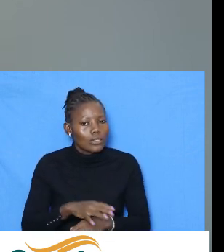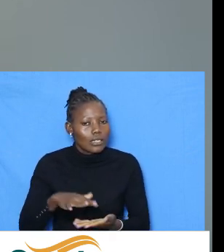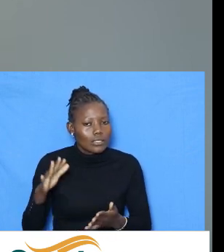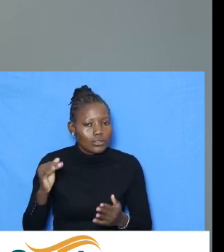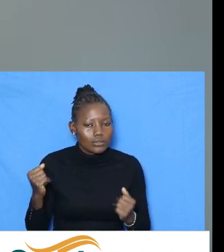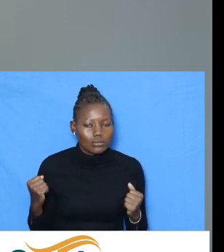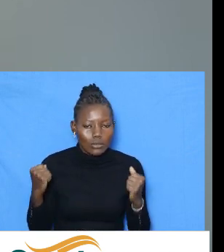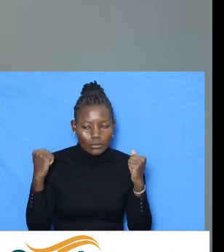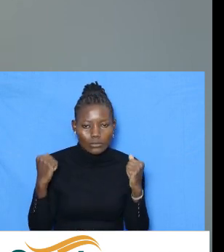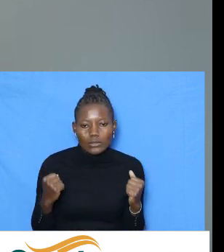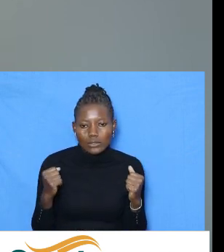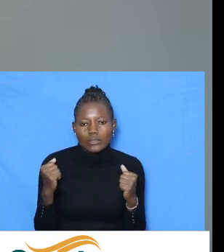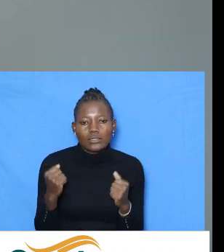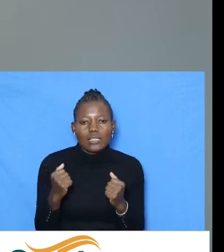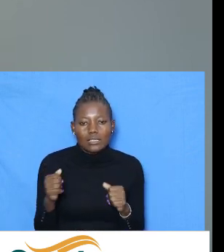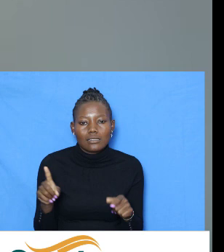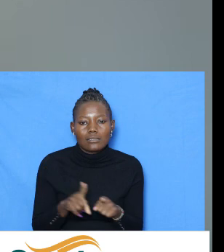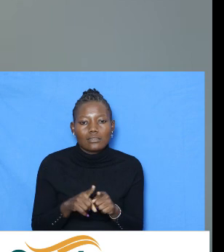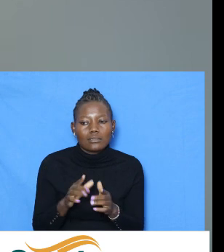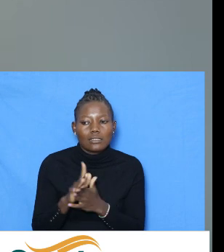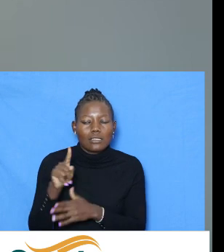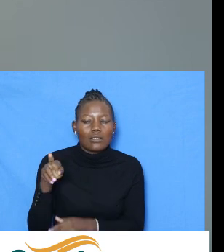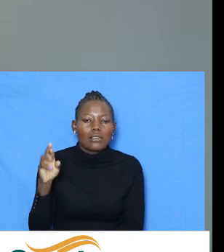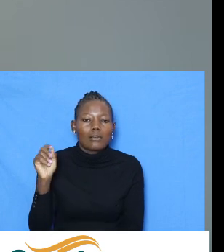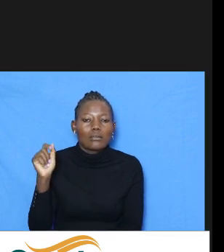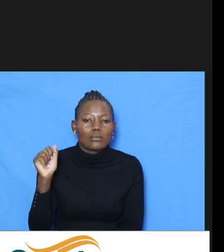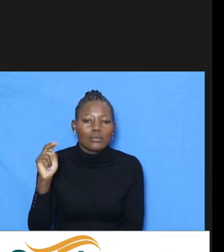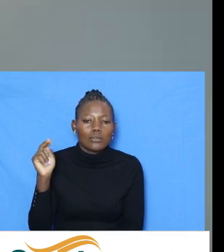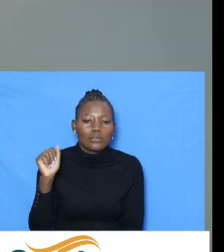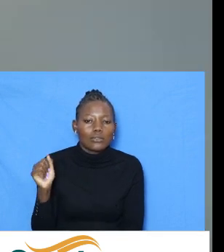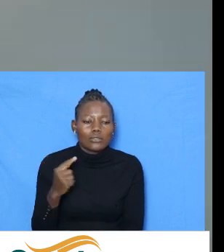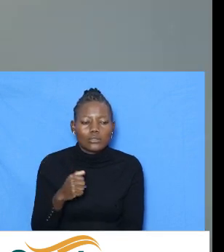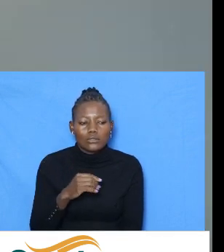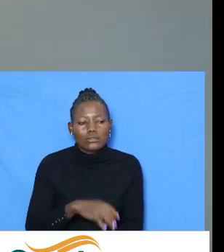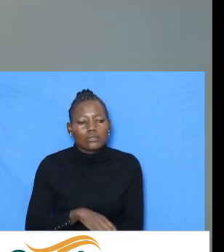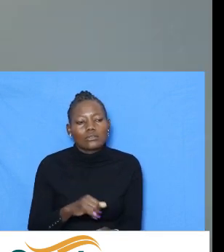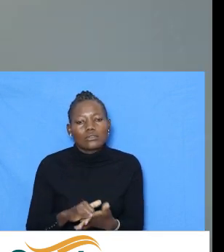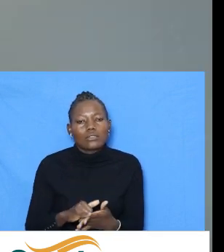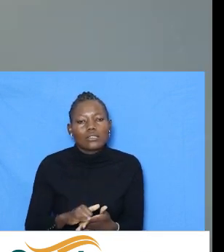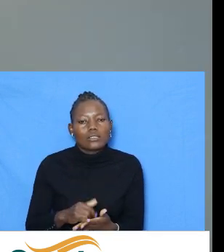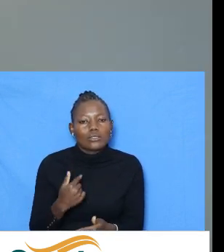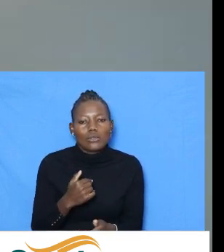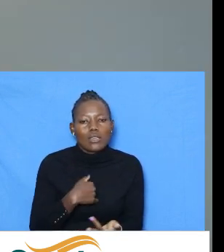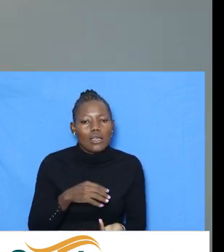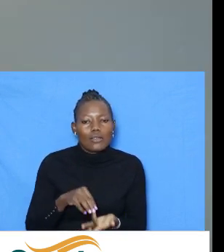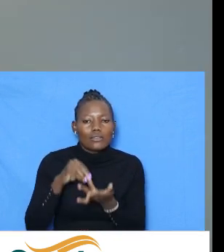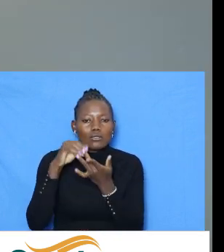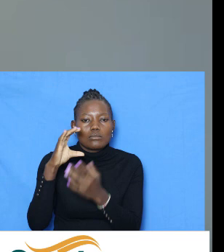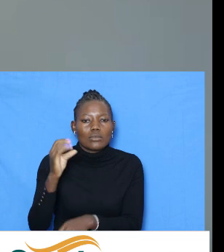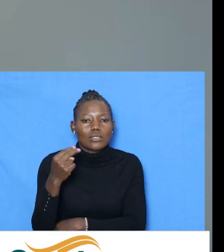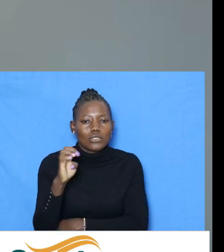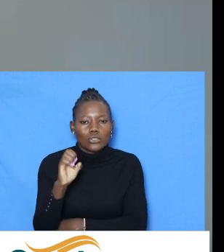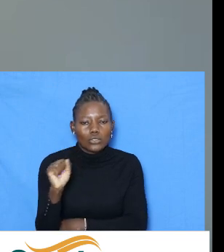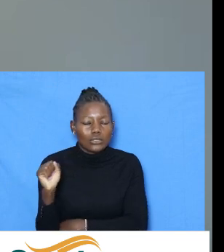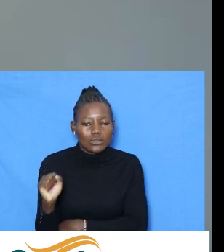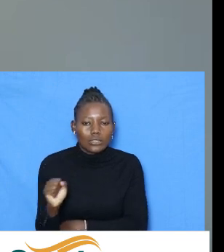more proteins? And we found out that there are special cheese or